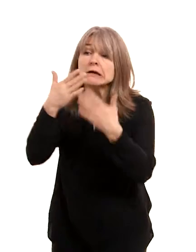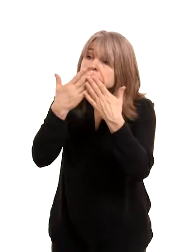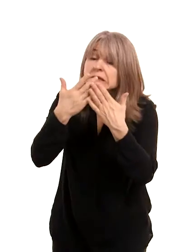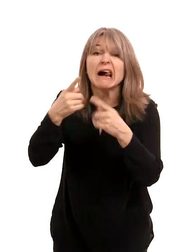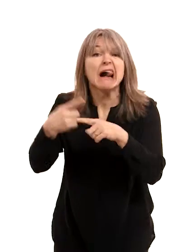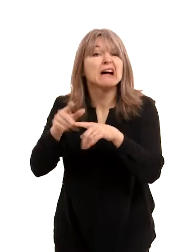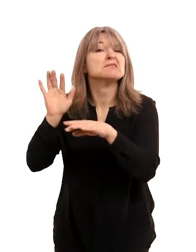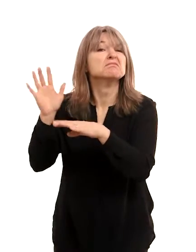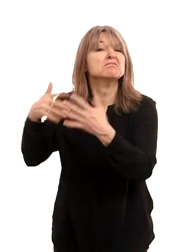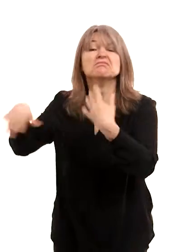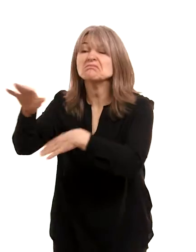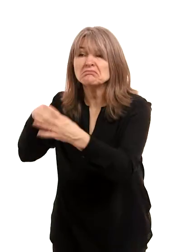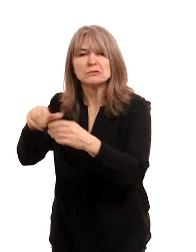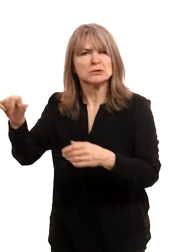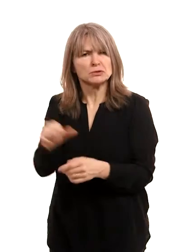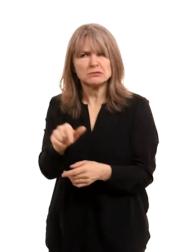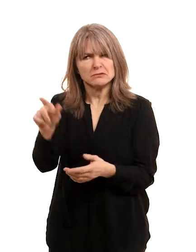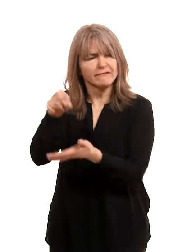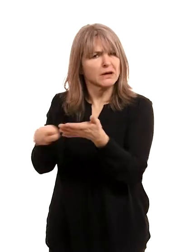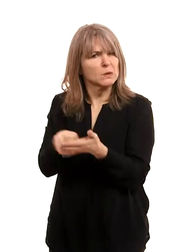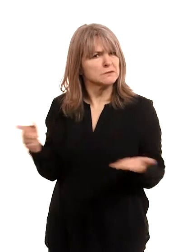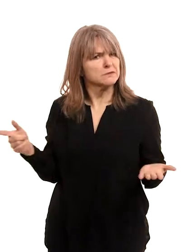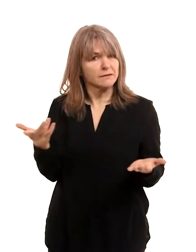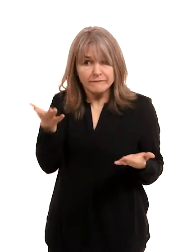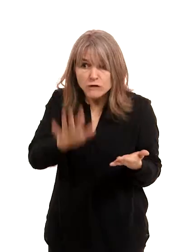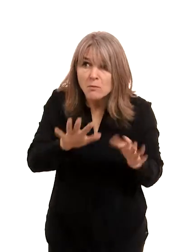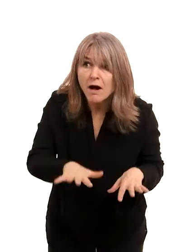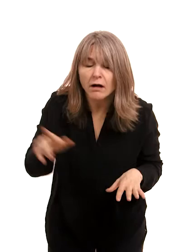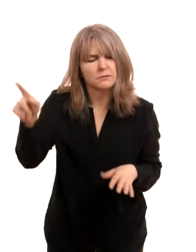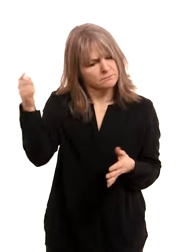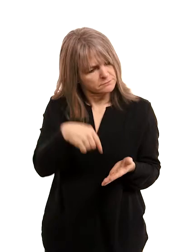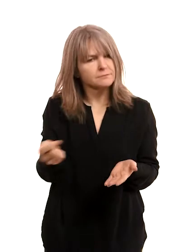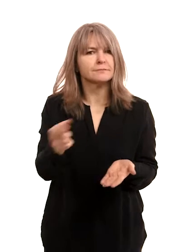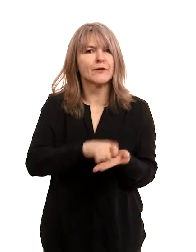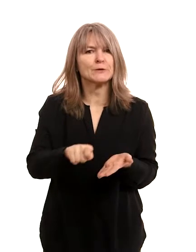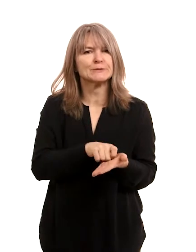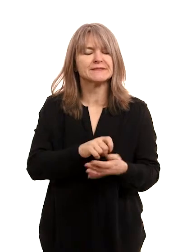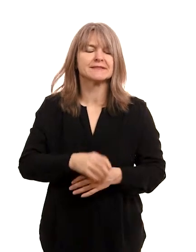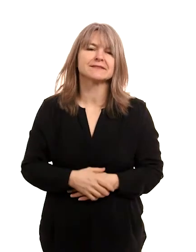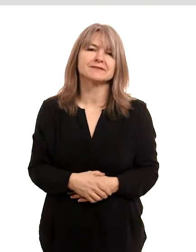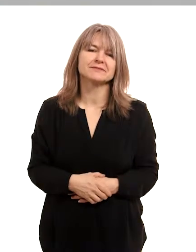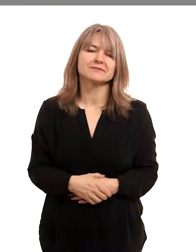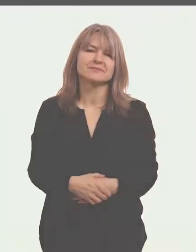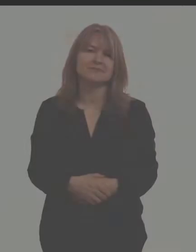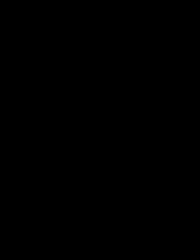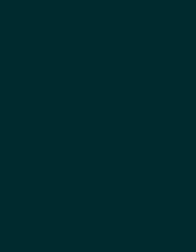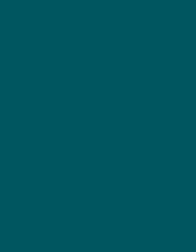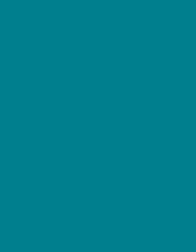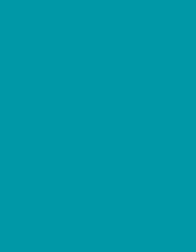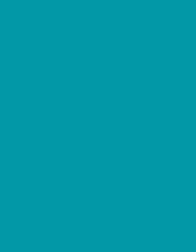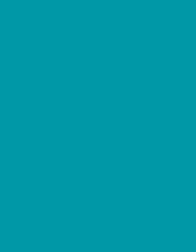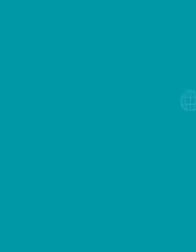university outside of Wales, but no matter where they are, in or outside of Wales, their vote still counts.